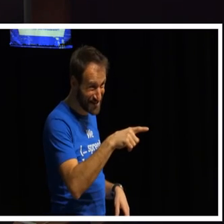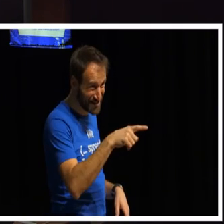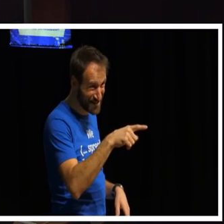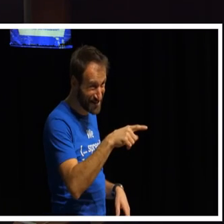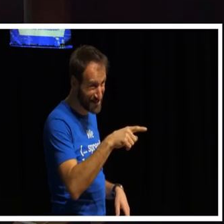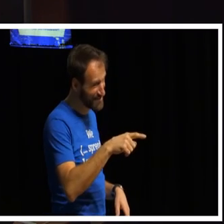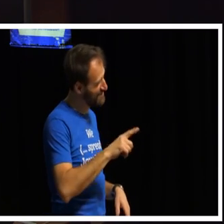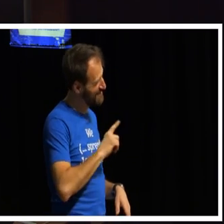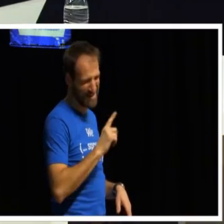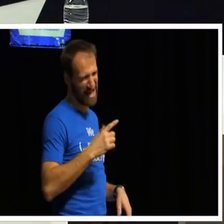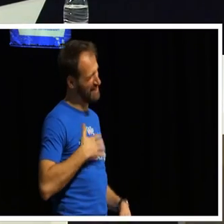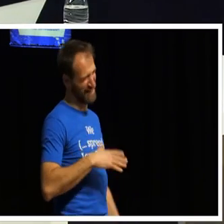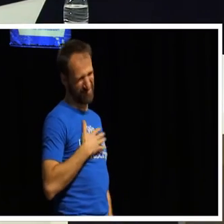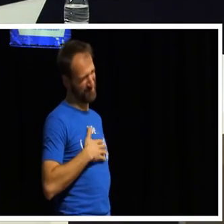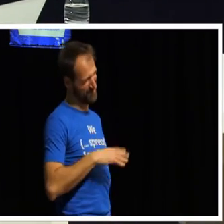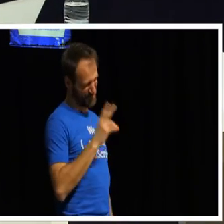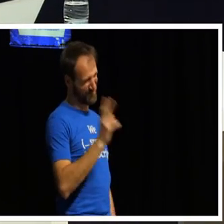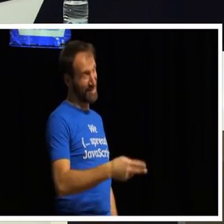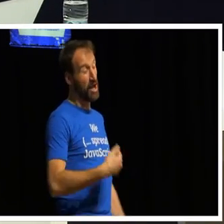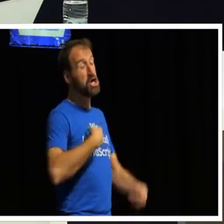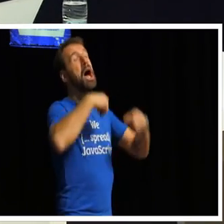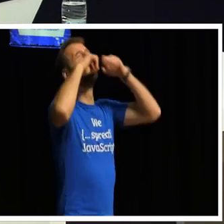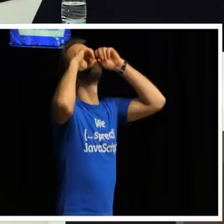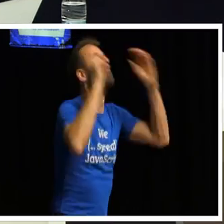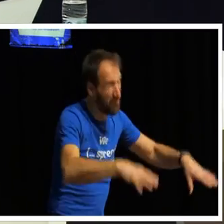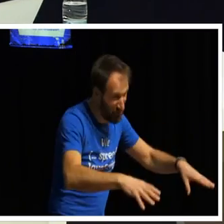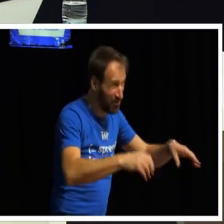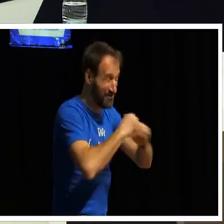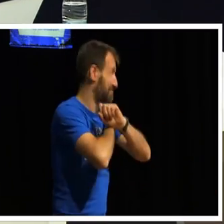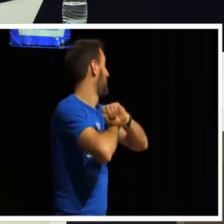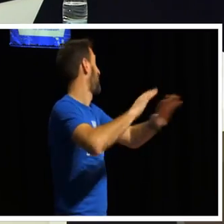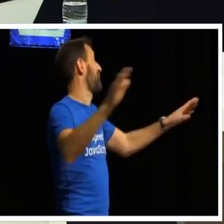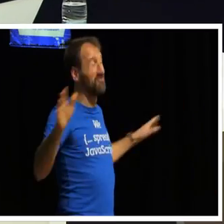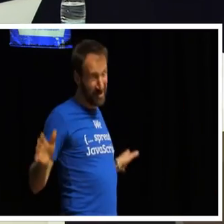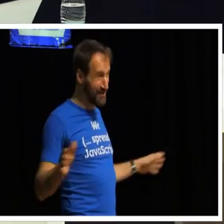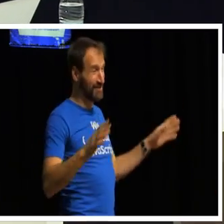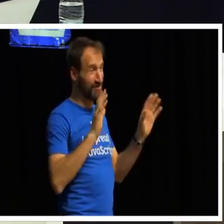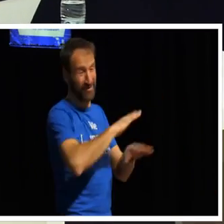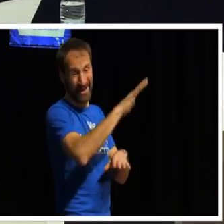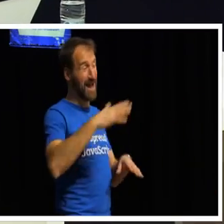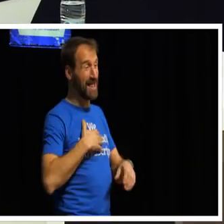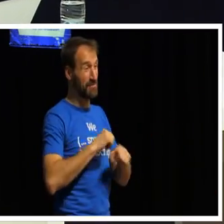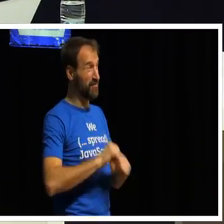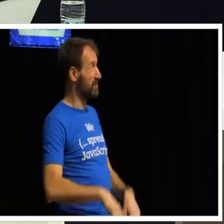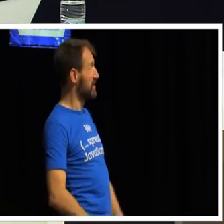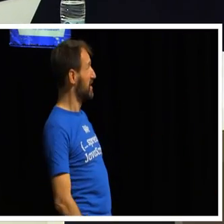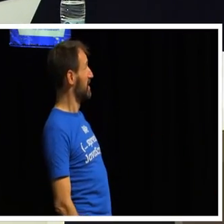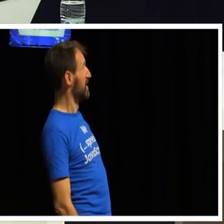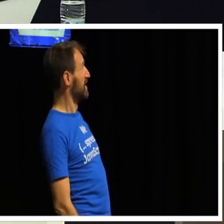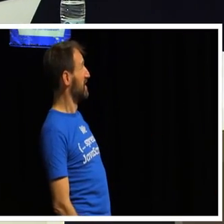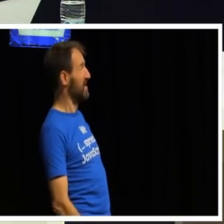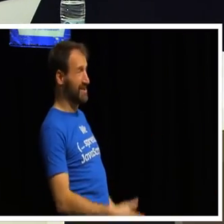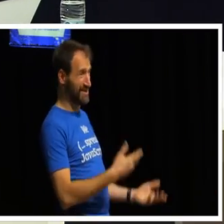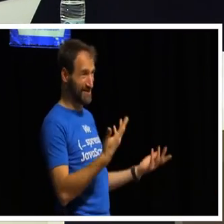It's not pleasant. I just kind of sneezed it everywhere, and all my friends were just staring at me, covered in this